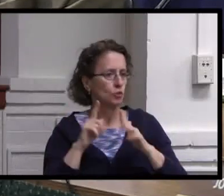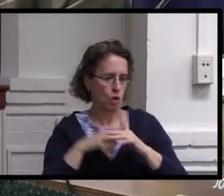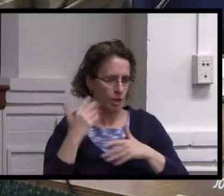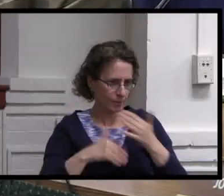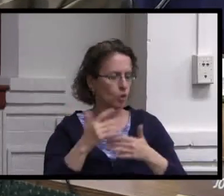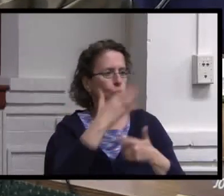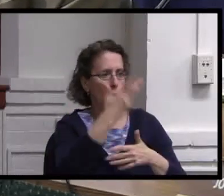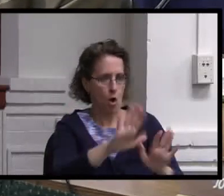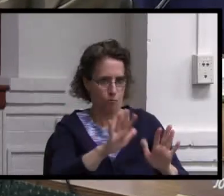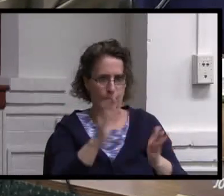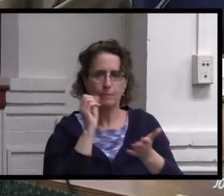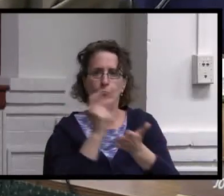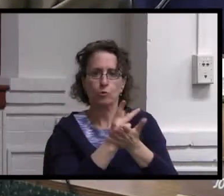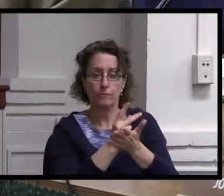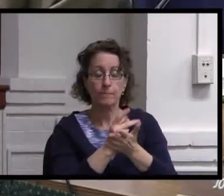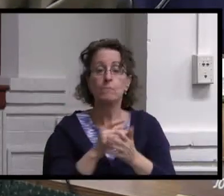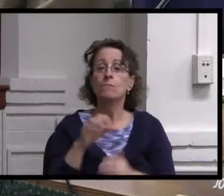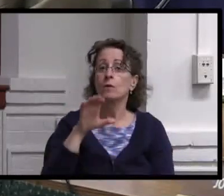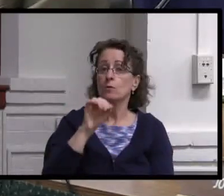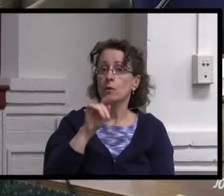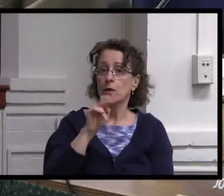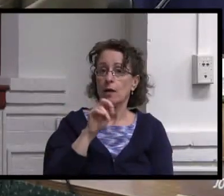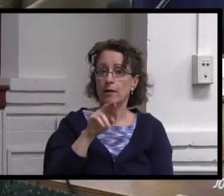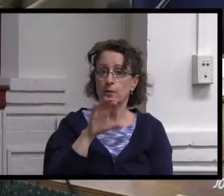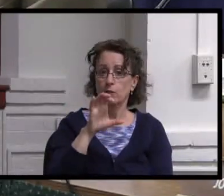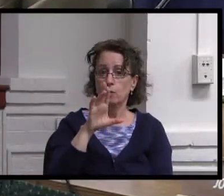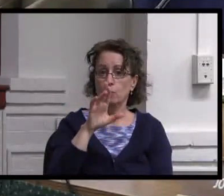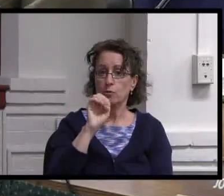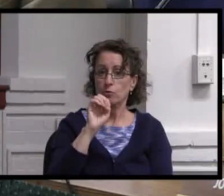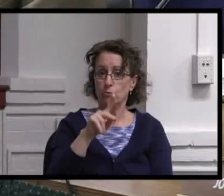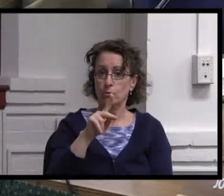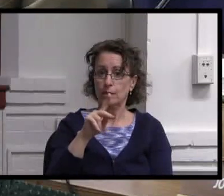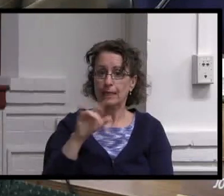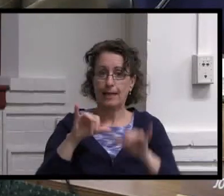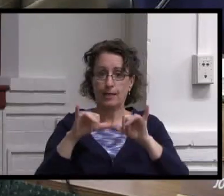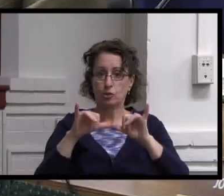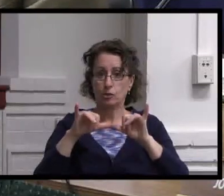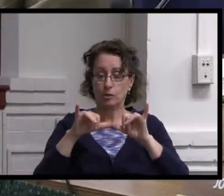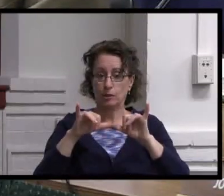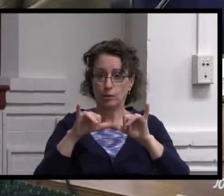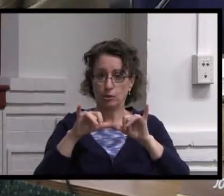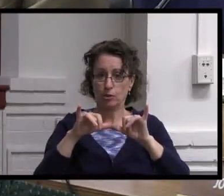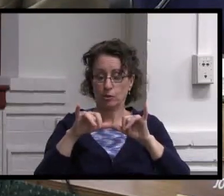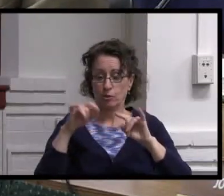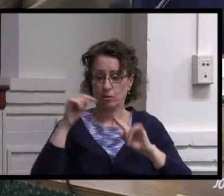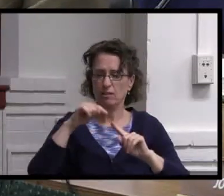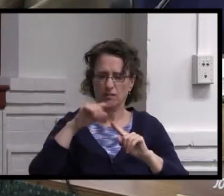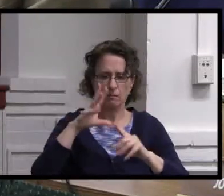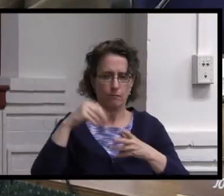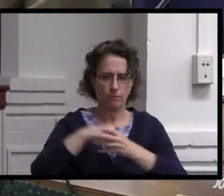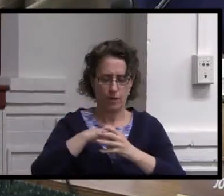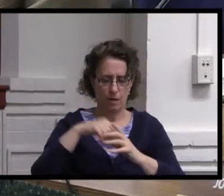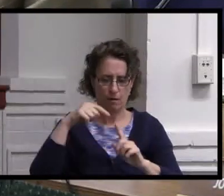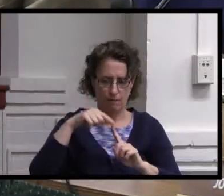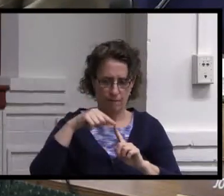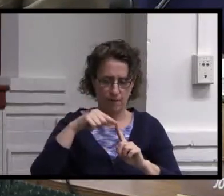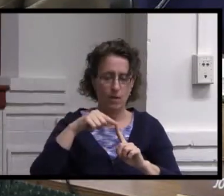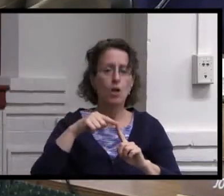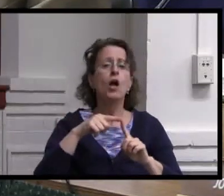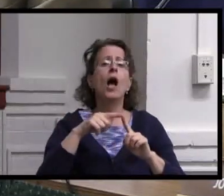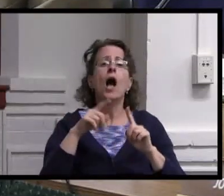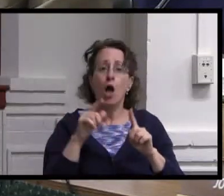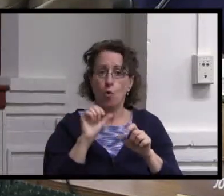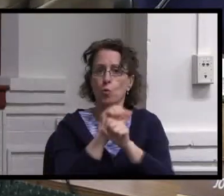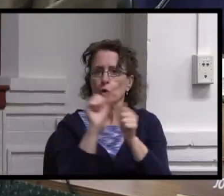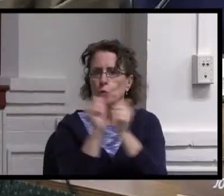Otter Creek Engineering, who is the engineer for the project that was hired by the state, the Department of Public Works has worked together with them